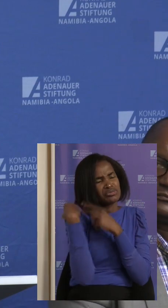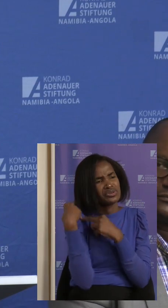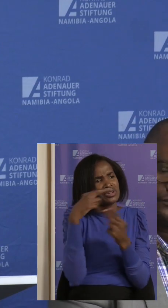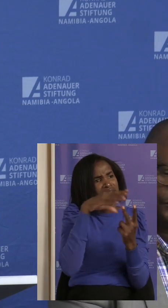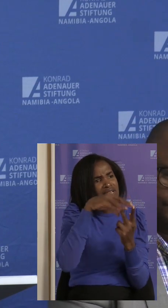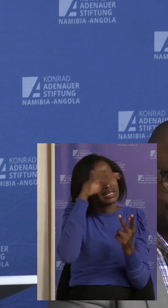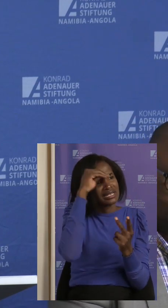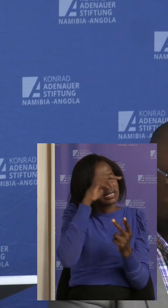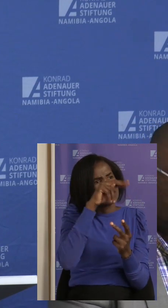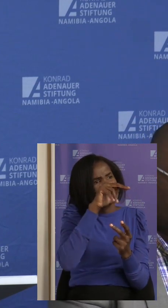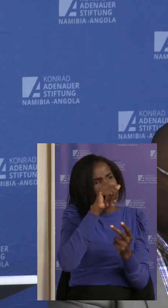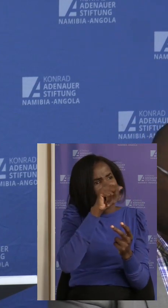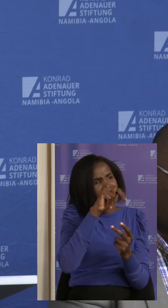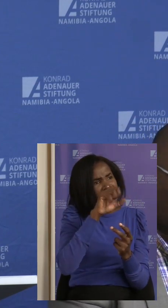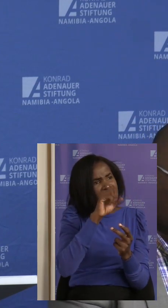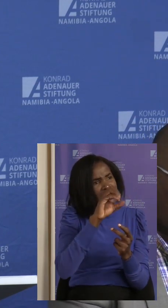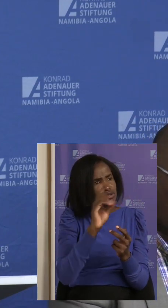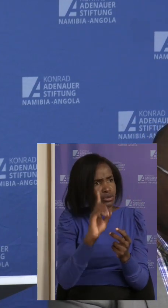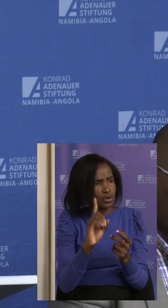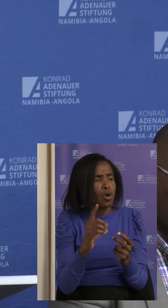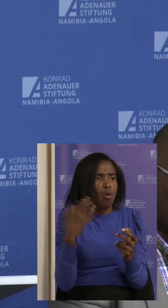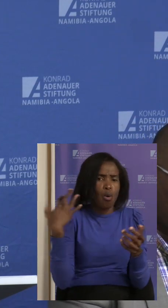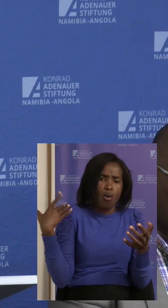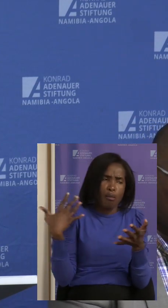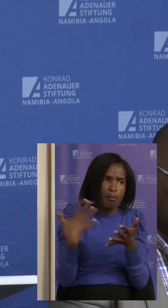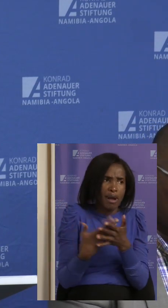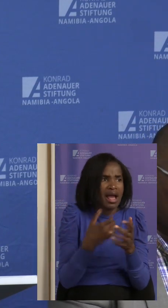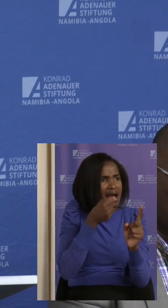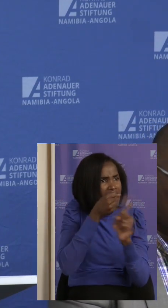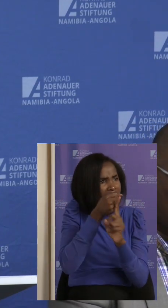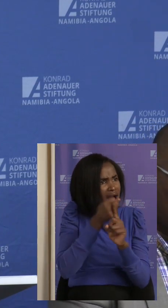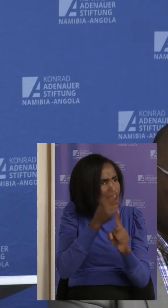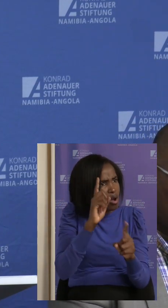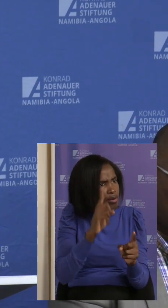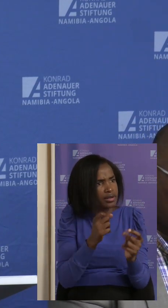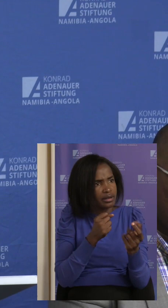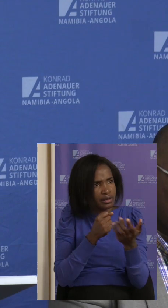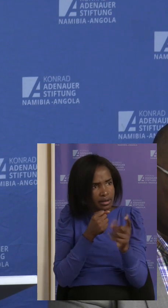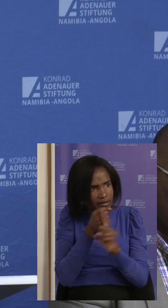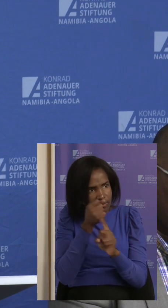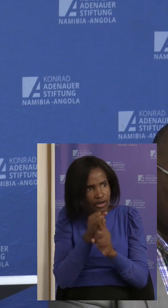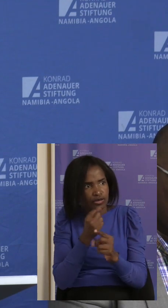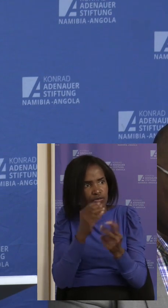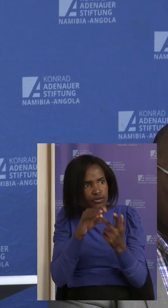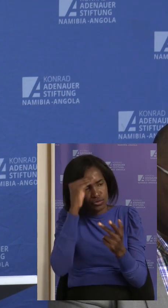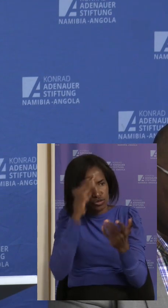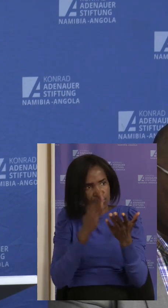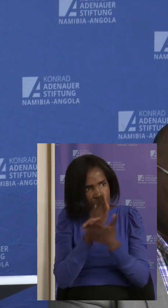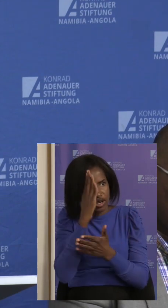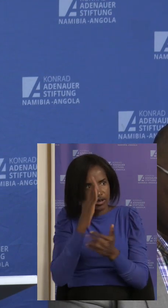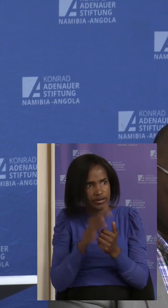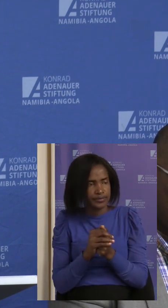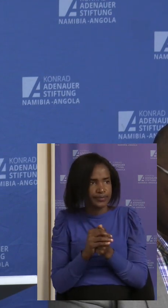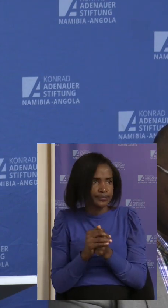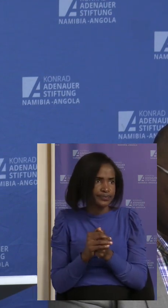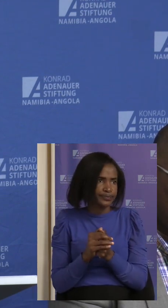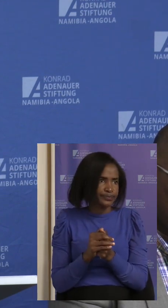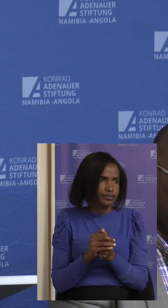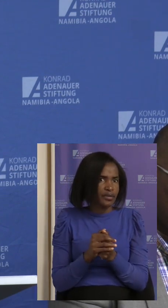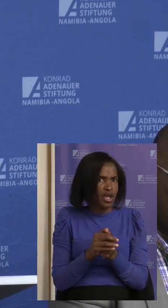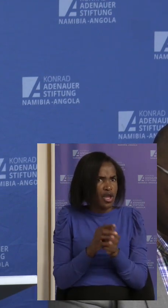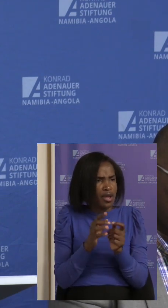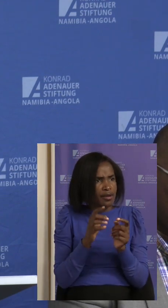specifically, or what NANSO has really done in advocating for student rights and interests. Very briefly, for those